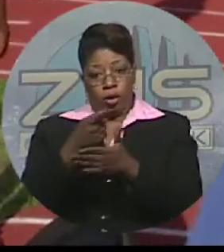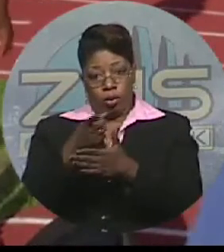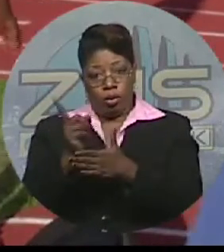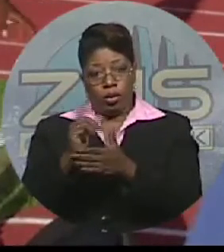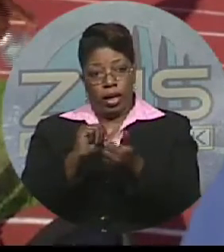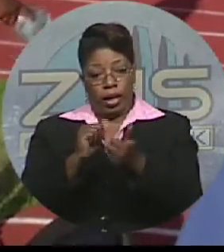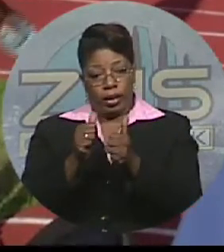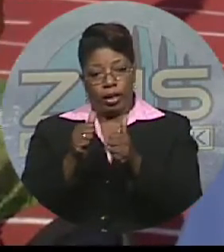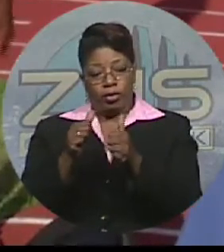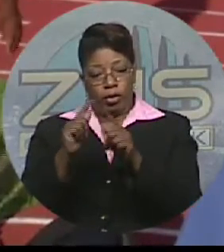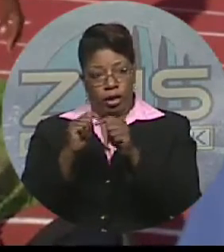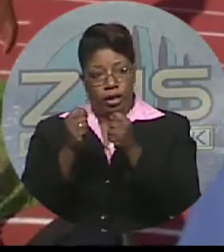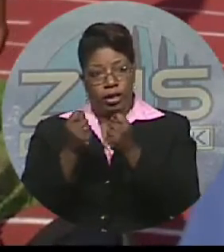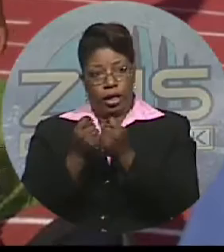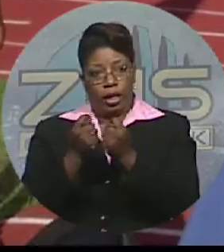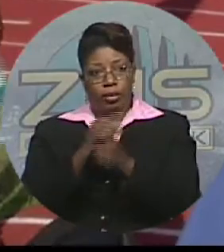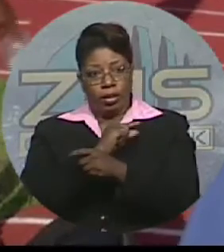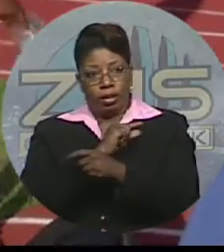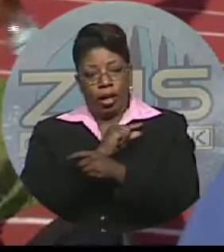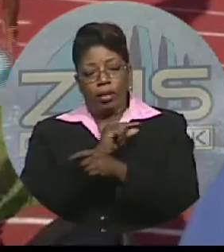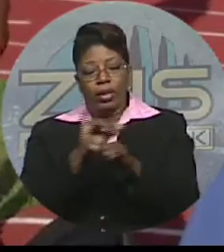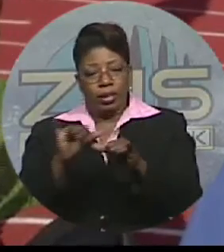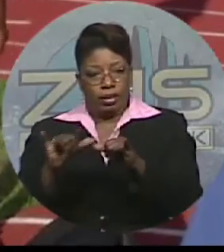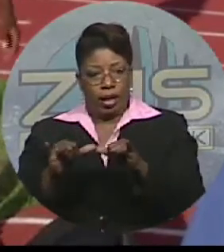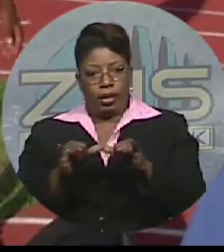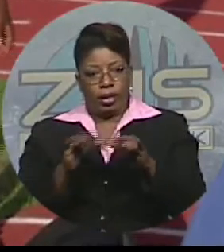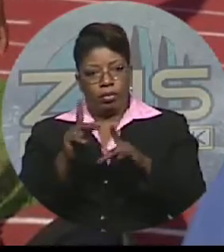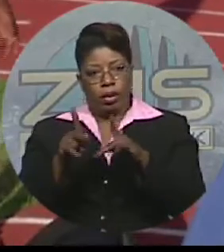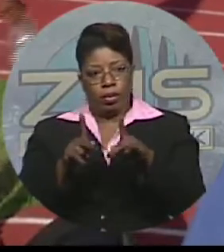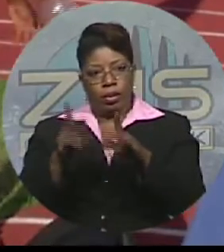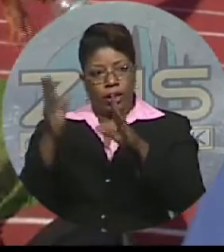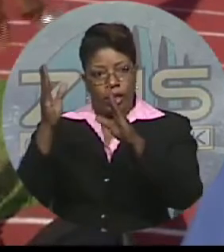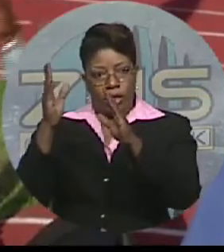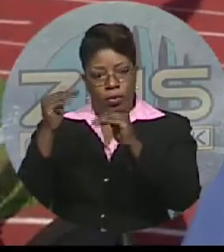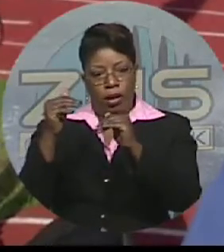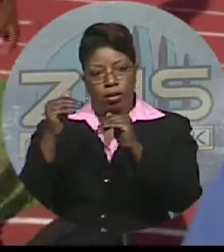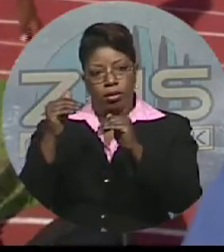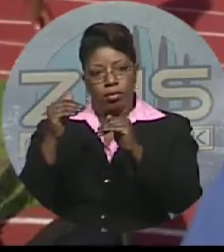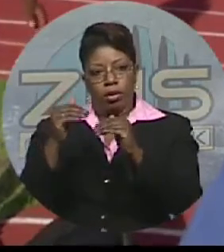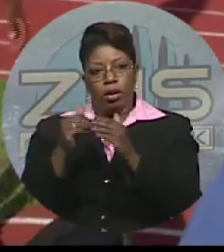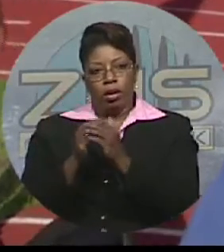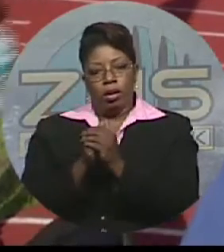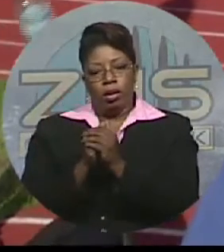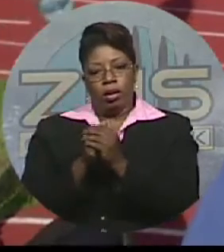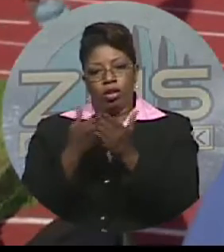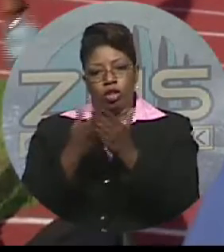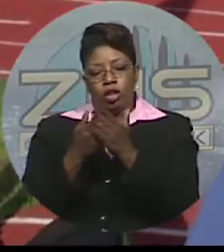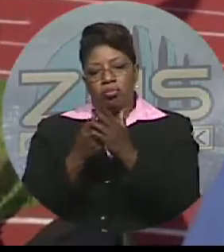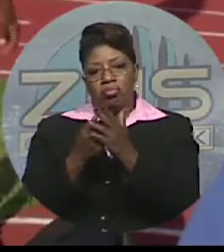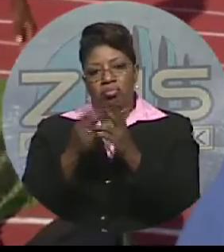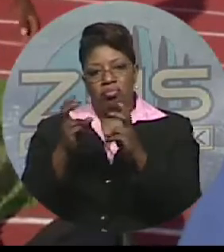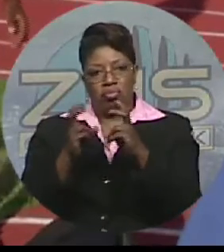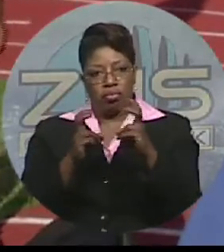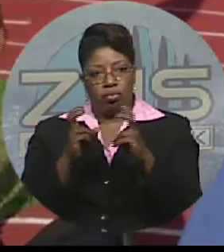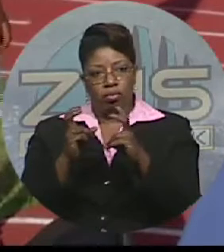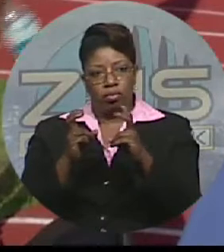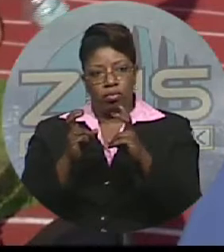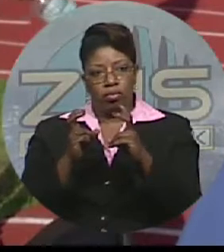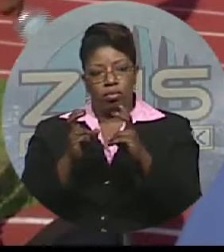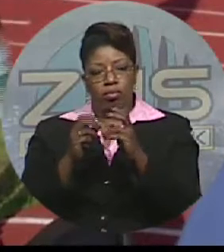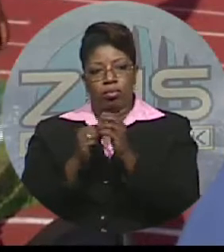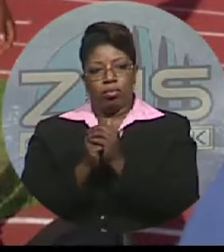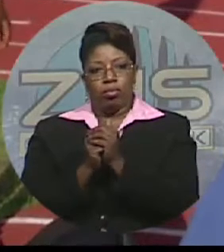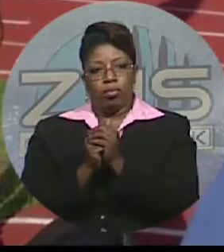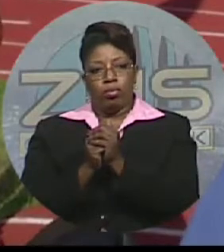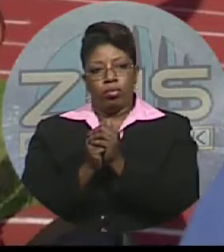attain the standards, I feel that the public can expect a very, very, very competitive and